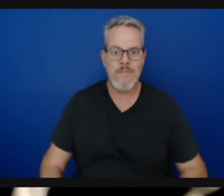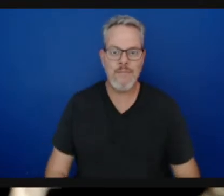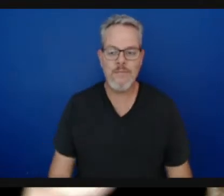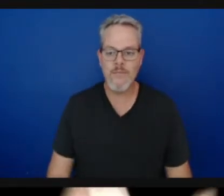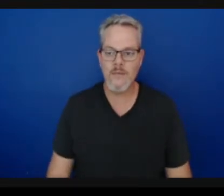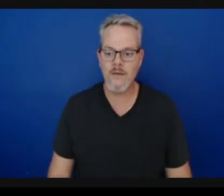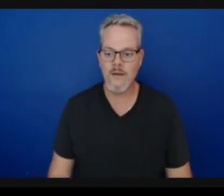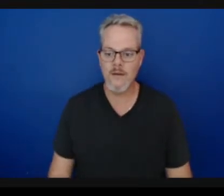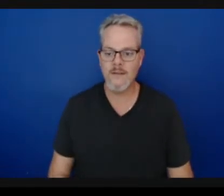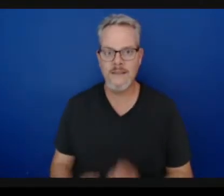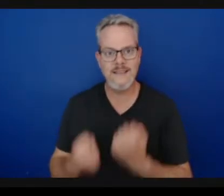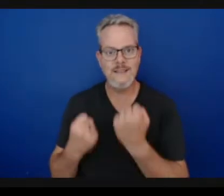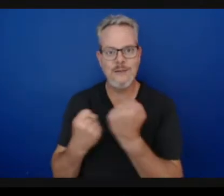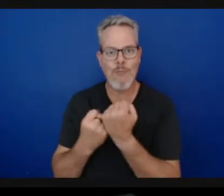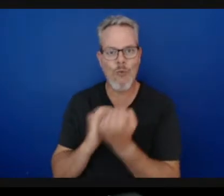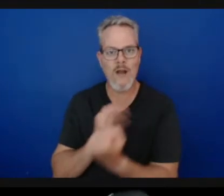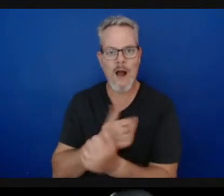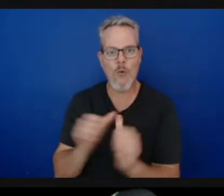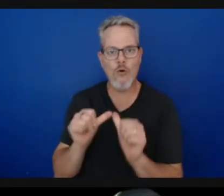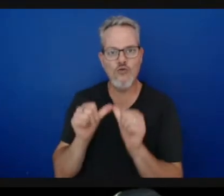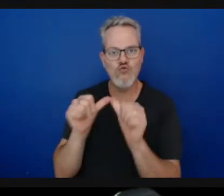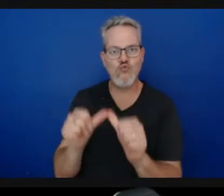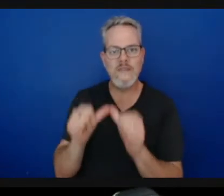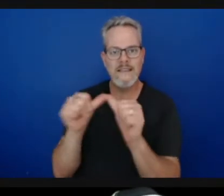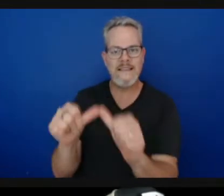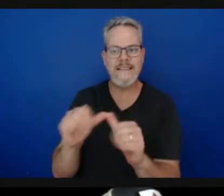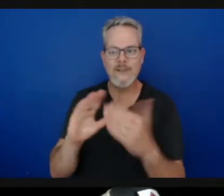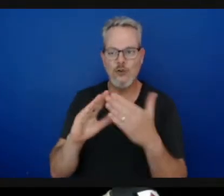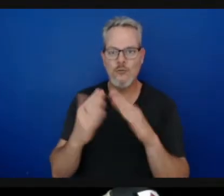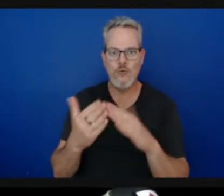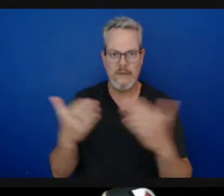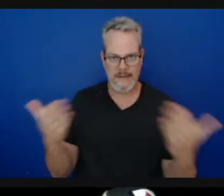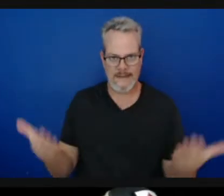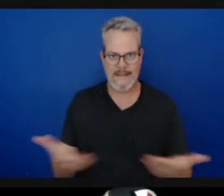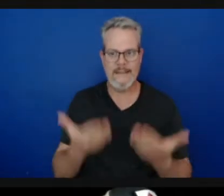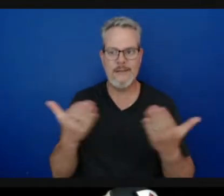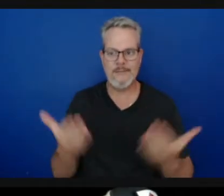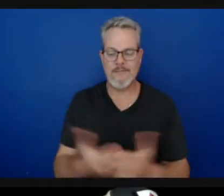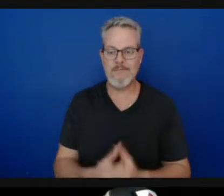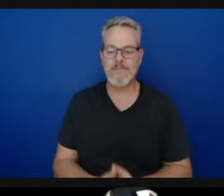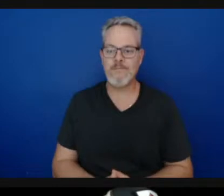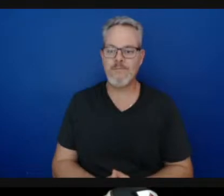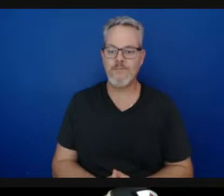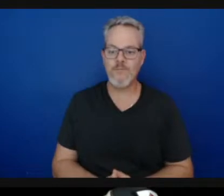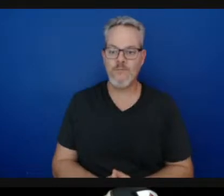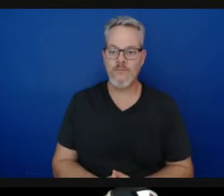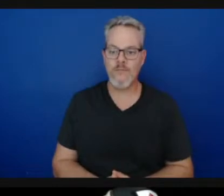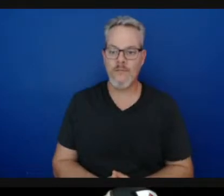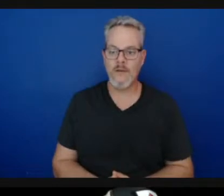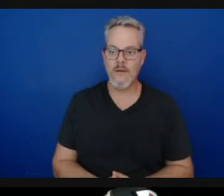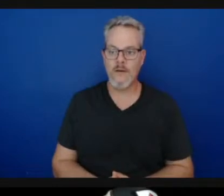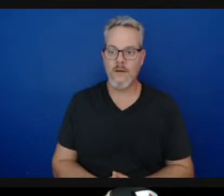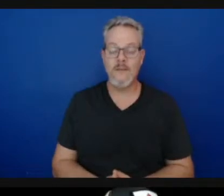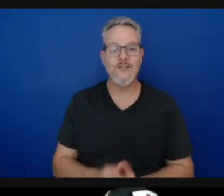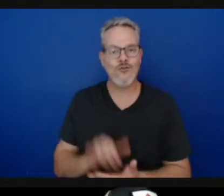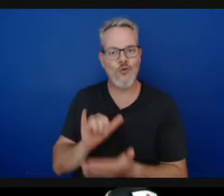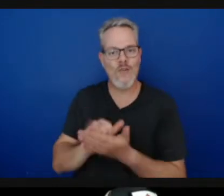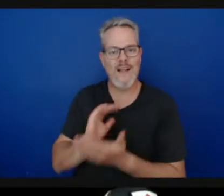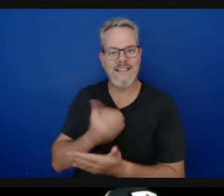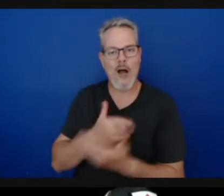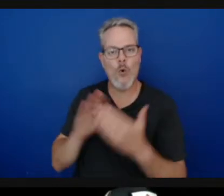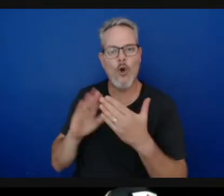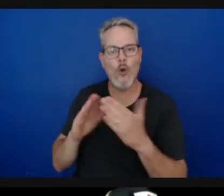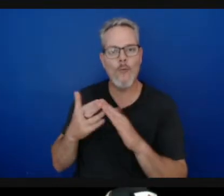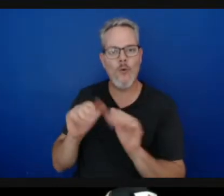Supporting our resilience of our communities here island-wide. So that is the community update. And maybe at this